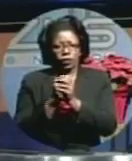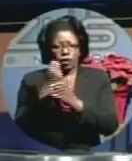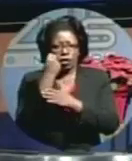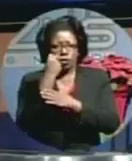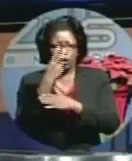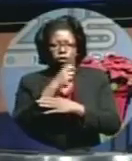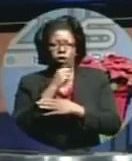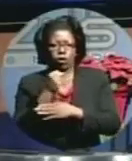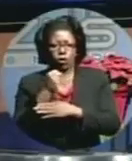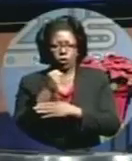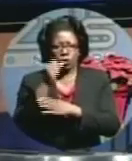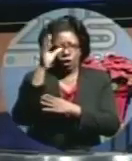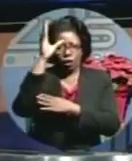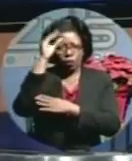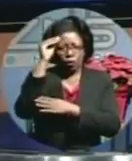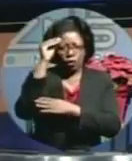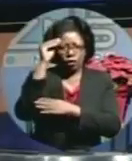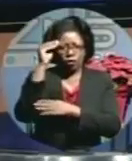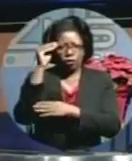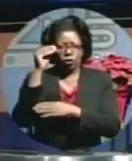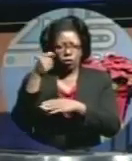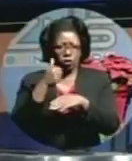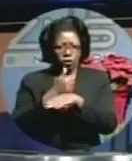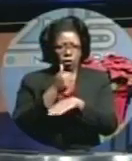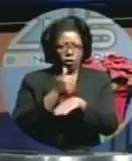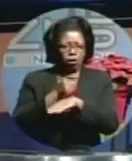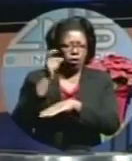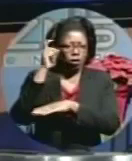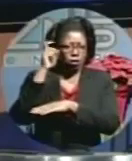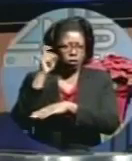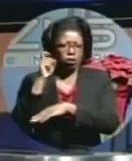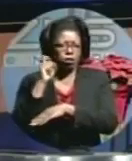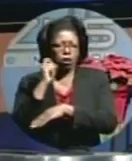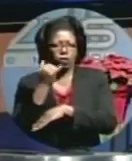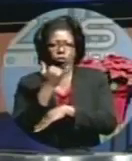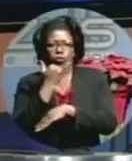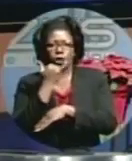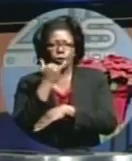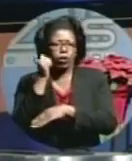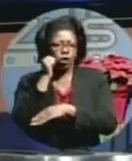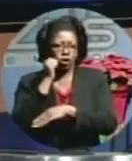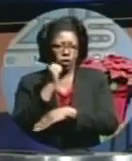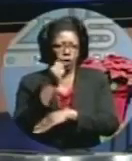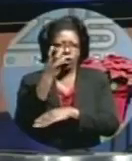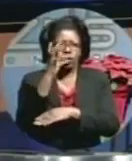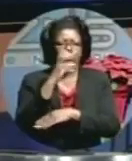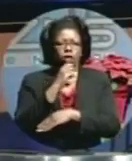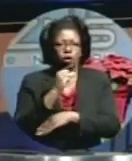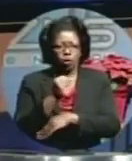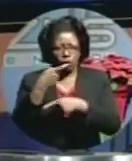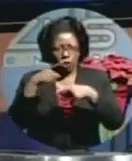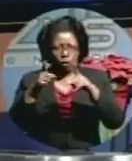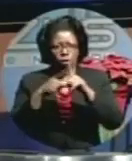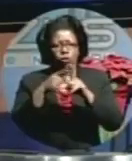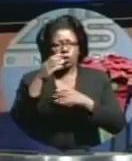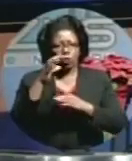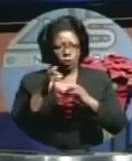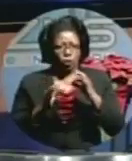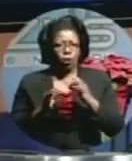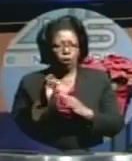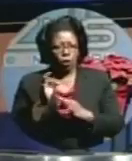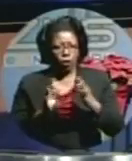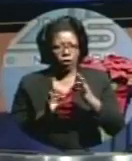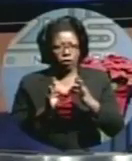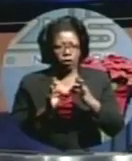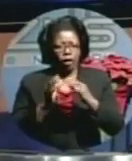The 12-year-old boy accused of having unlawful sex with a 7-year-old girl last year is expected to have his day in court soon. The youngster